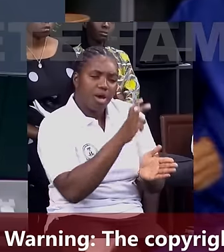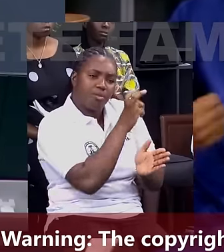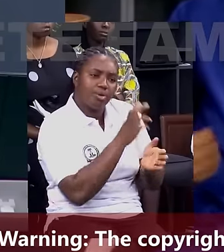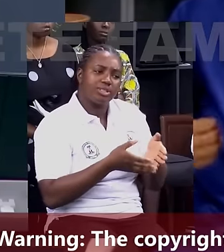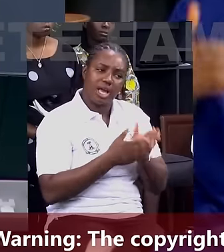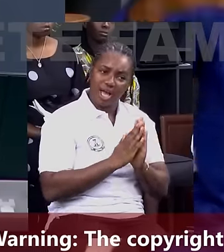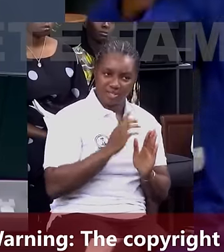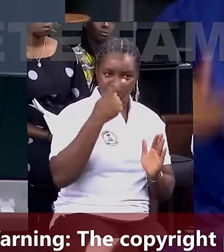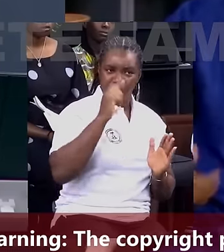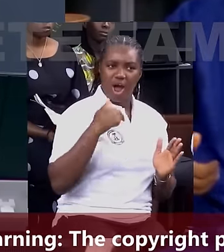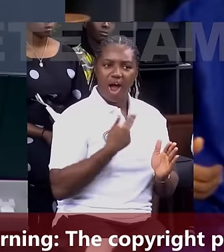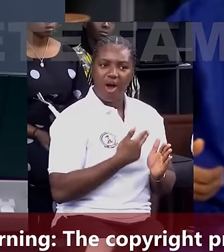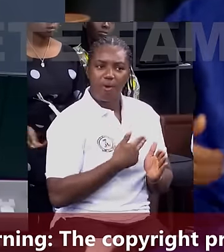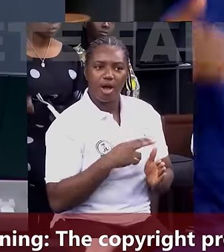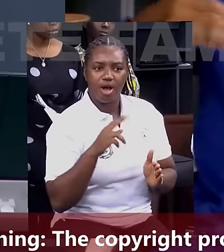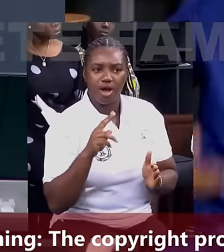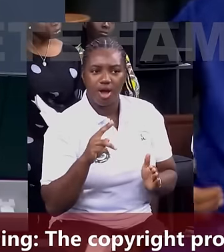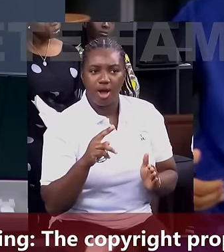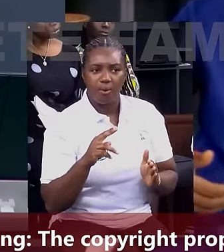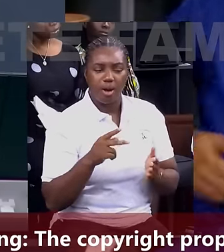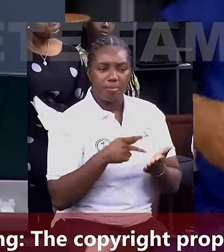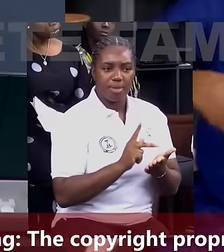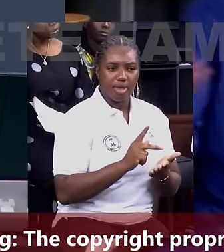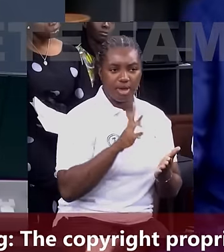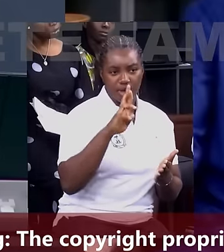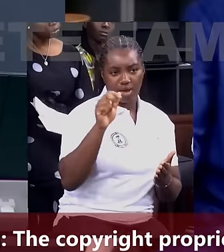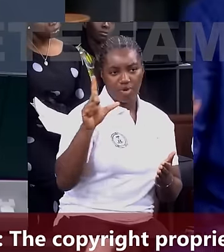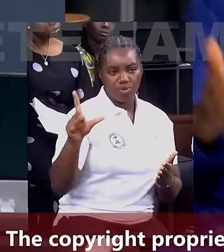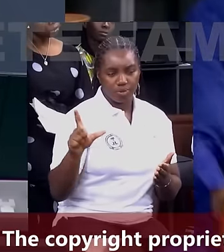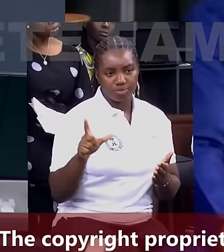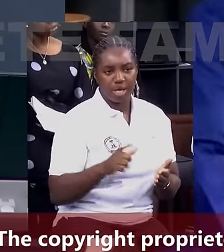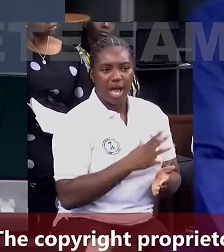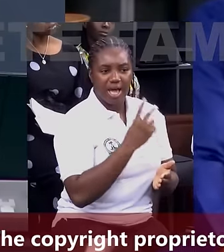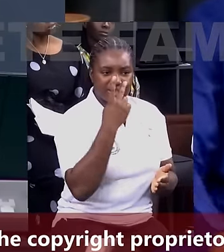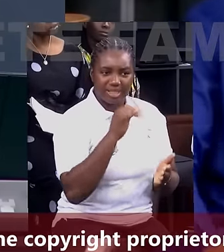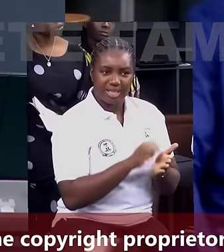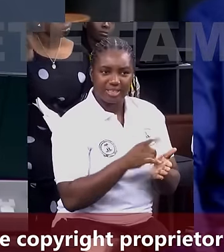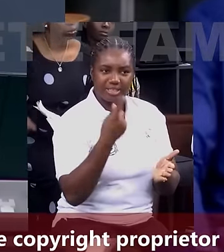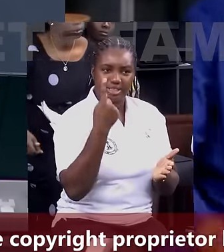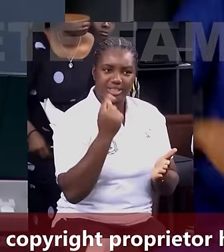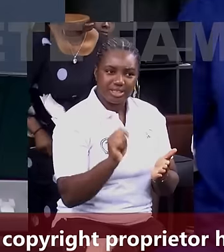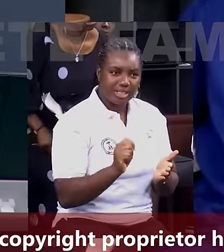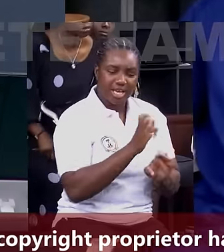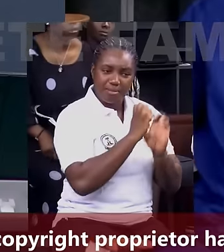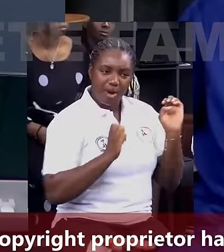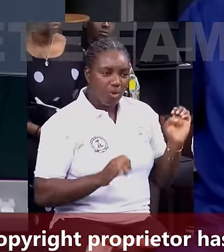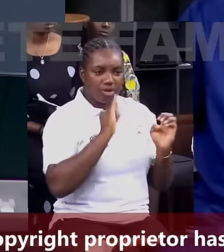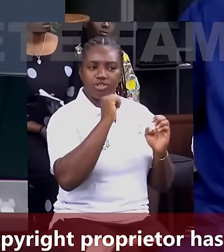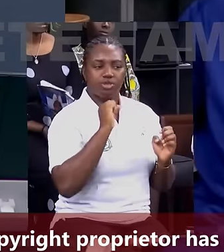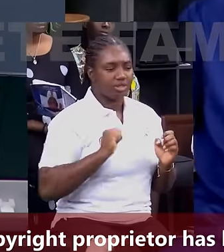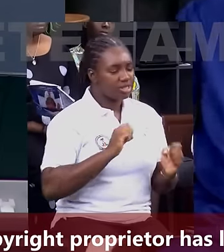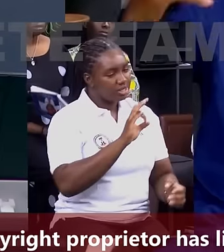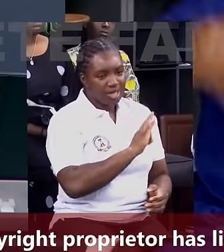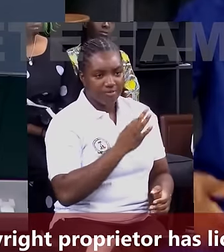asked for our pay, for our nominal role and our payroll, and they discovered that the boy, the so-called Emmanuel Melody, is not a staff of Alliance